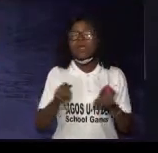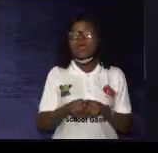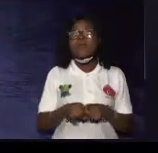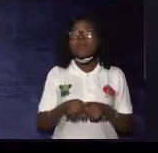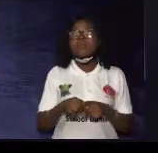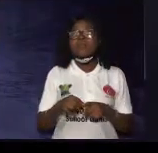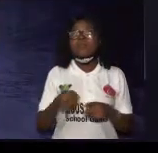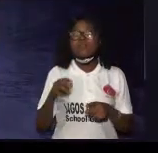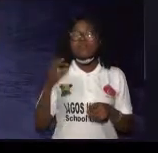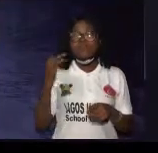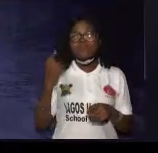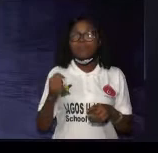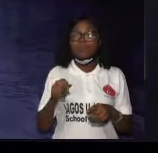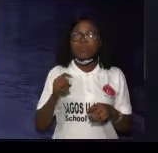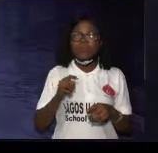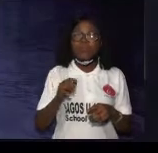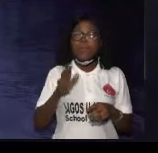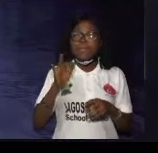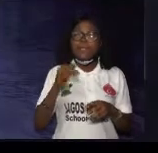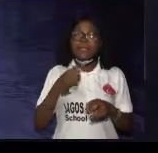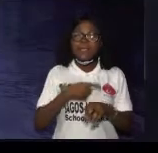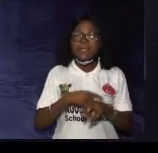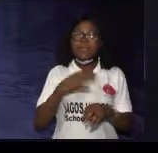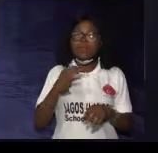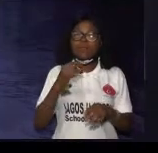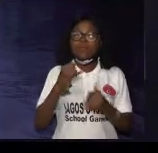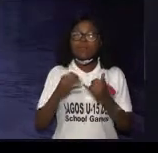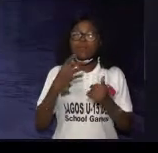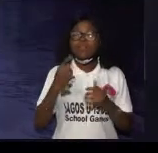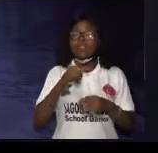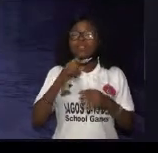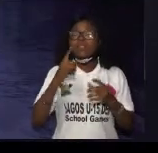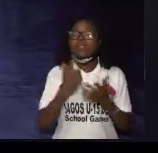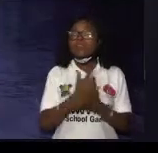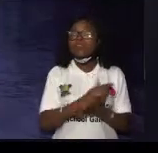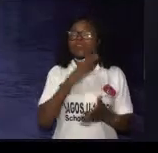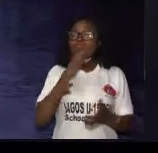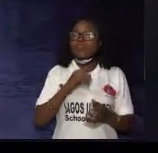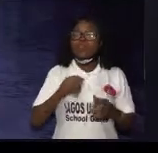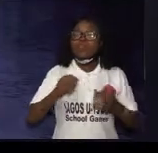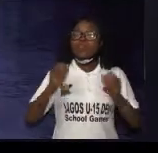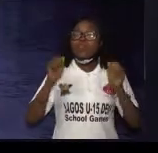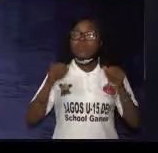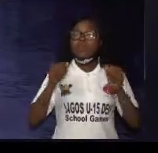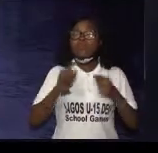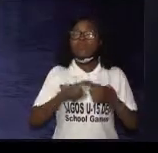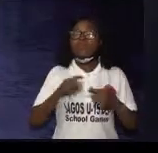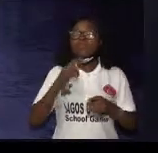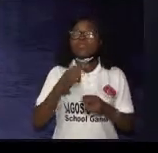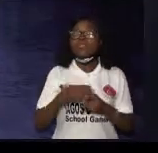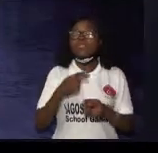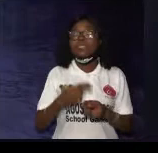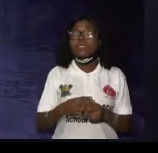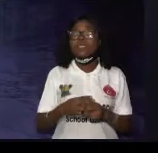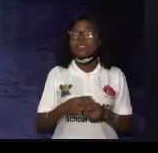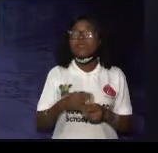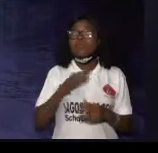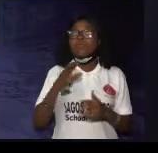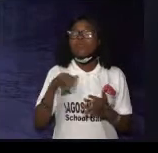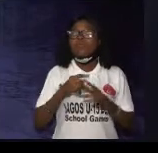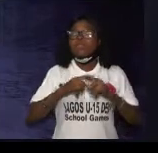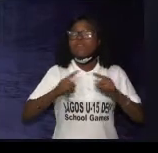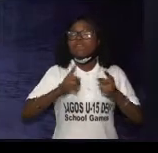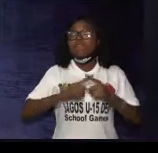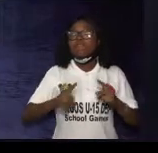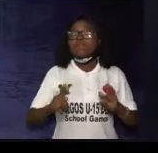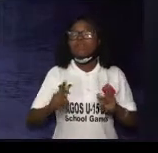this lesson, you should be able to name different triangles based on the properties of their sides. Now, there are different